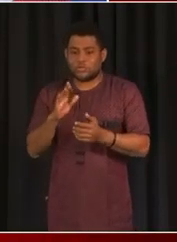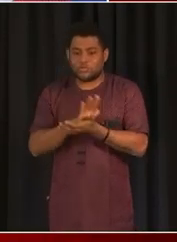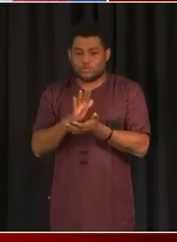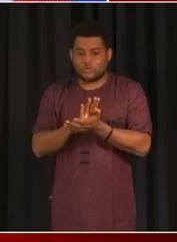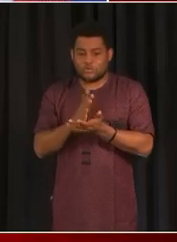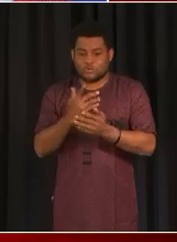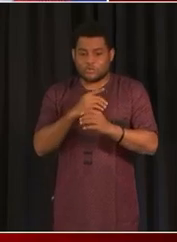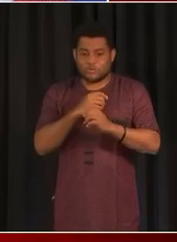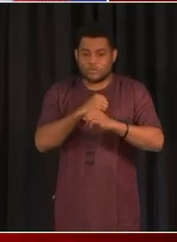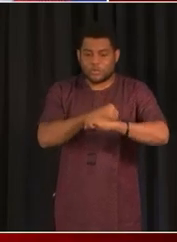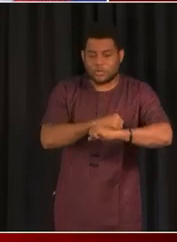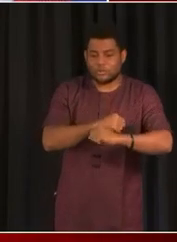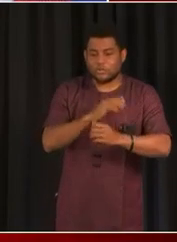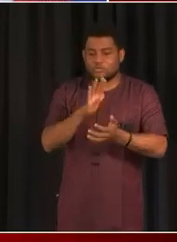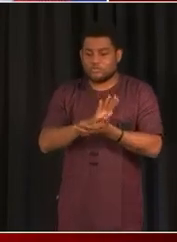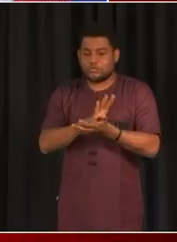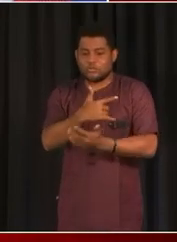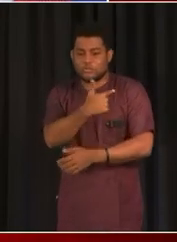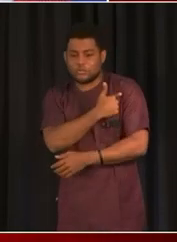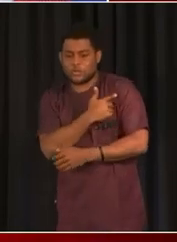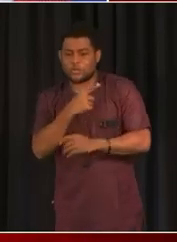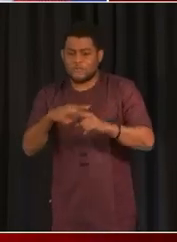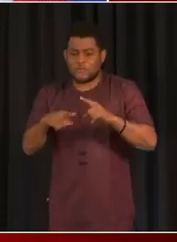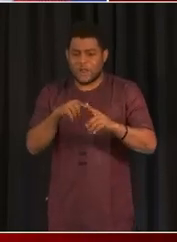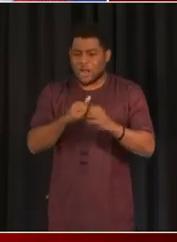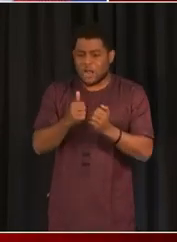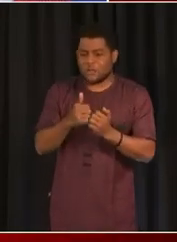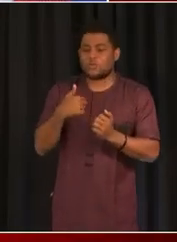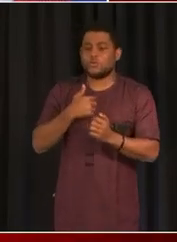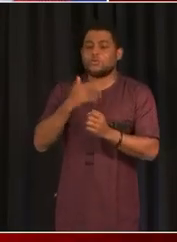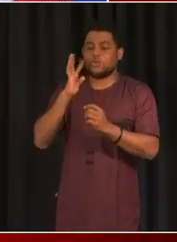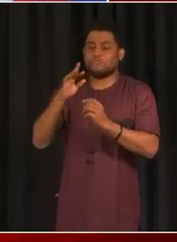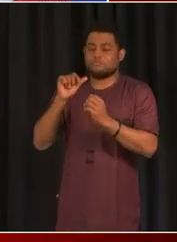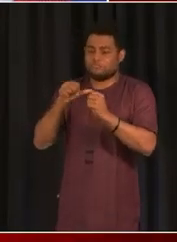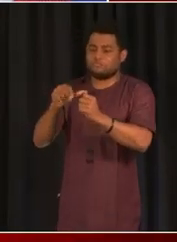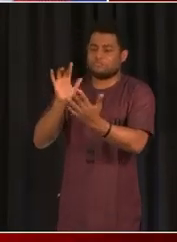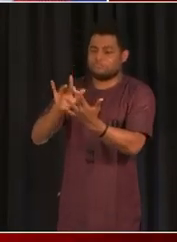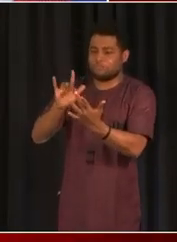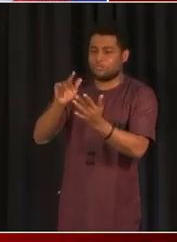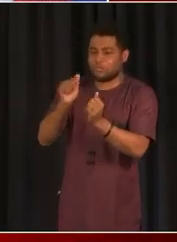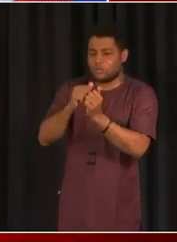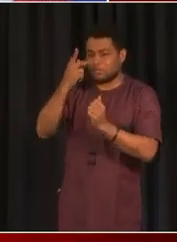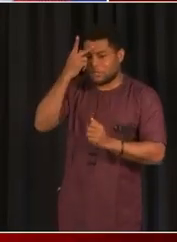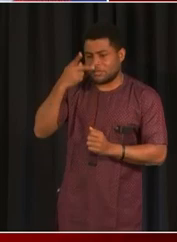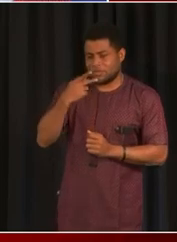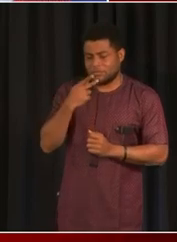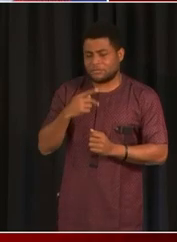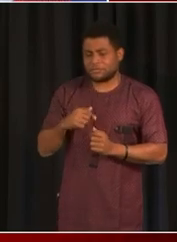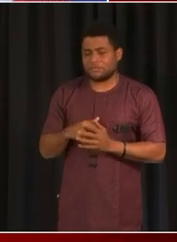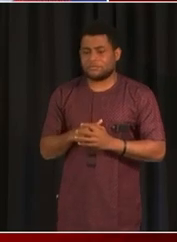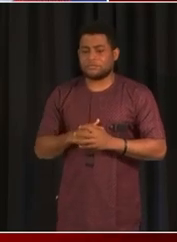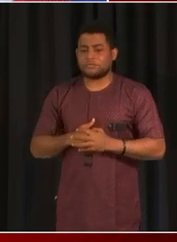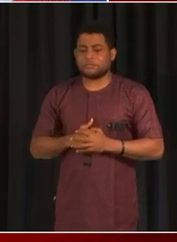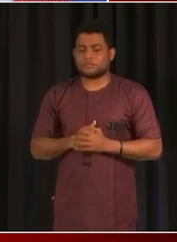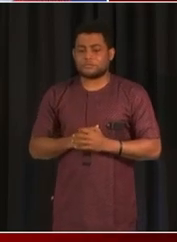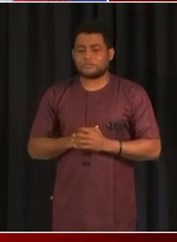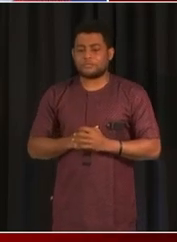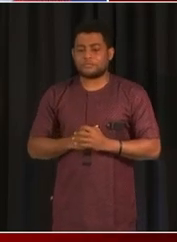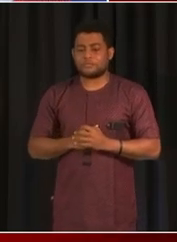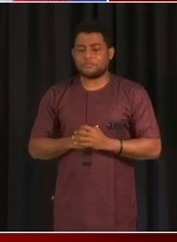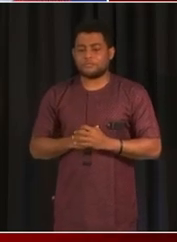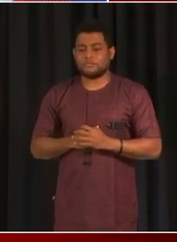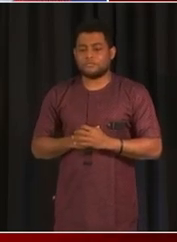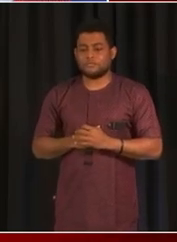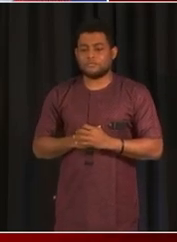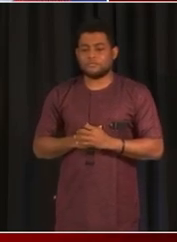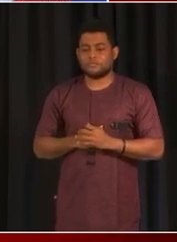be. So that's ongoing. And I am quite sure that DCPS is emphasizing